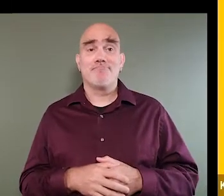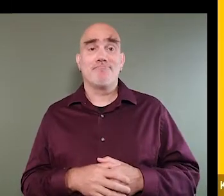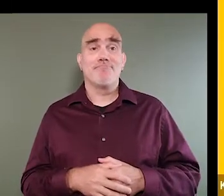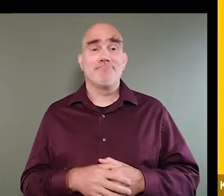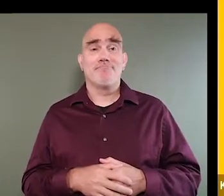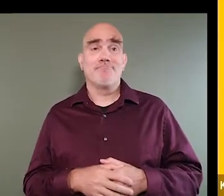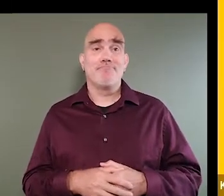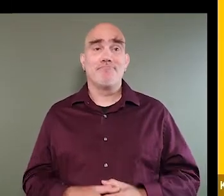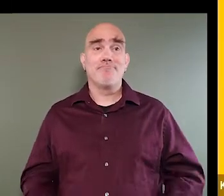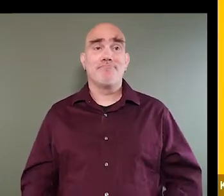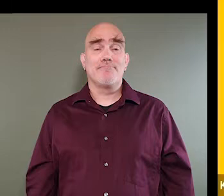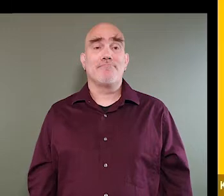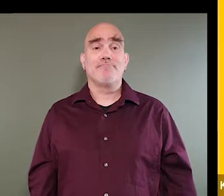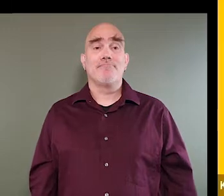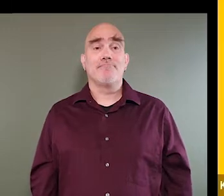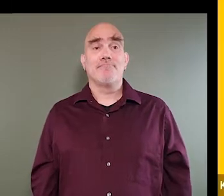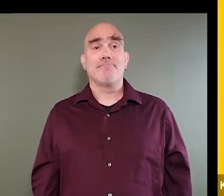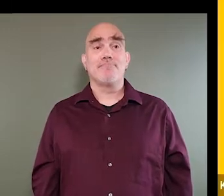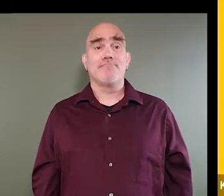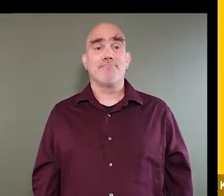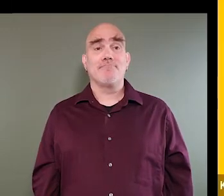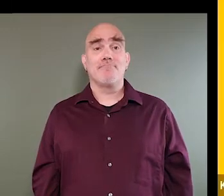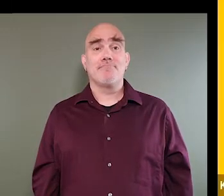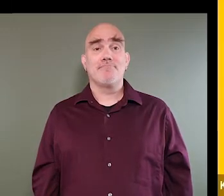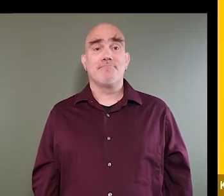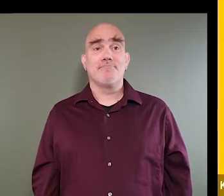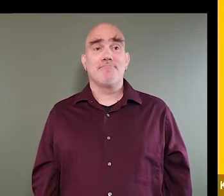Good job, everybody.